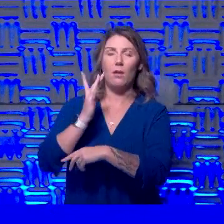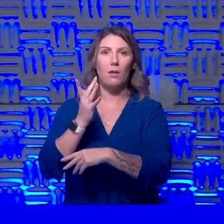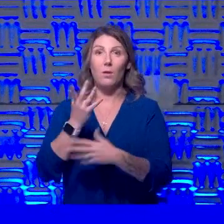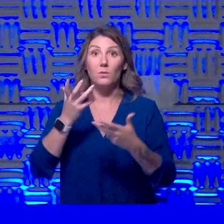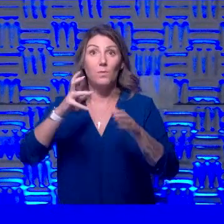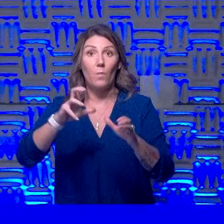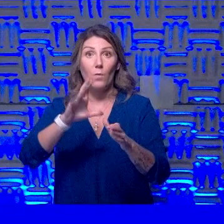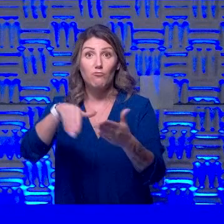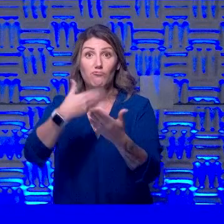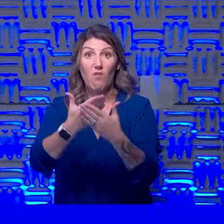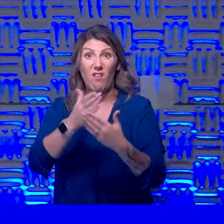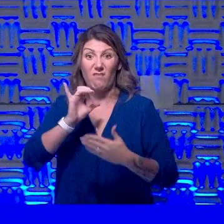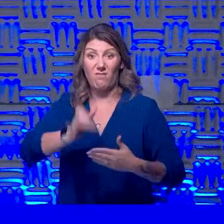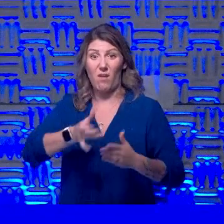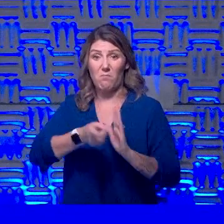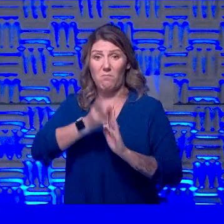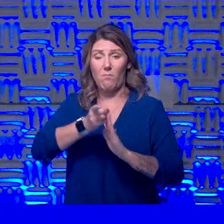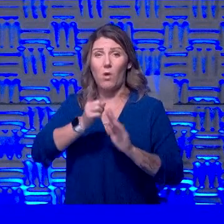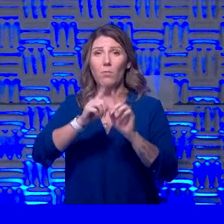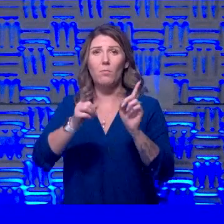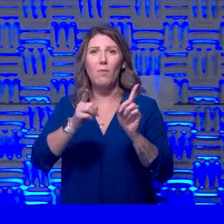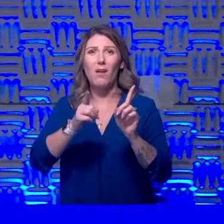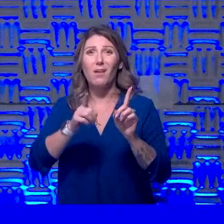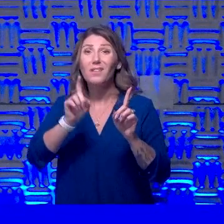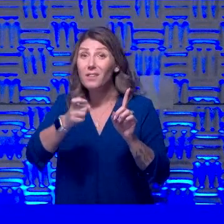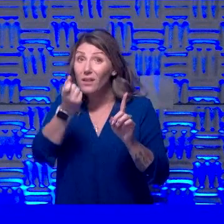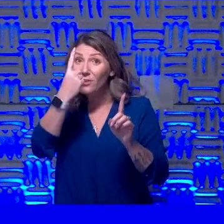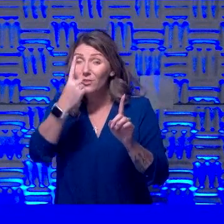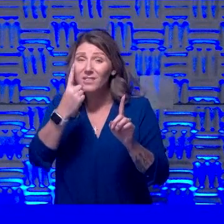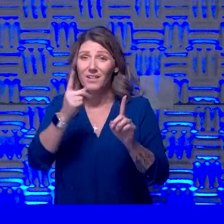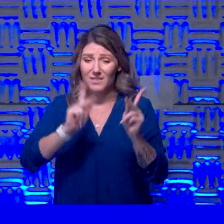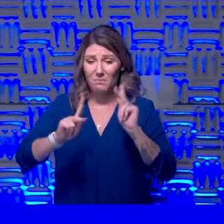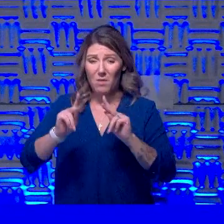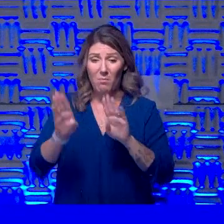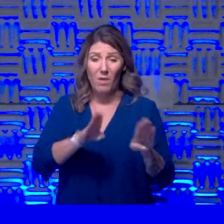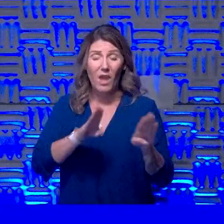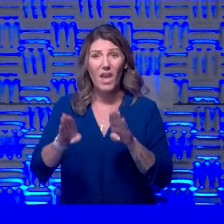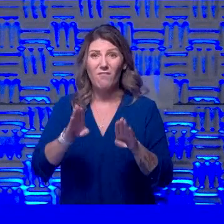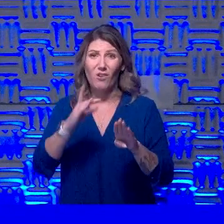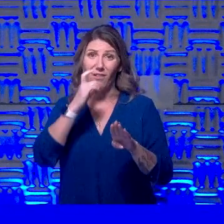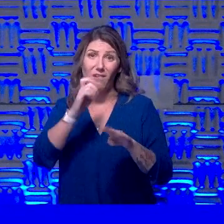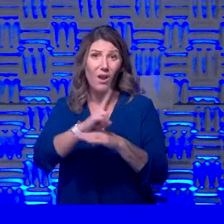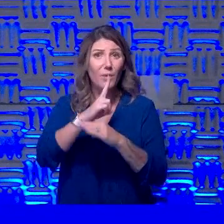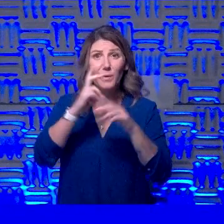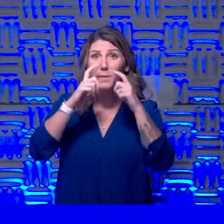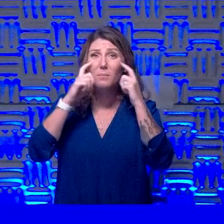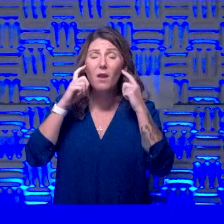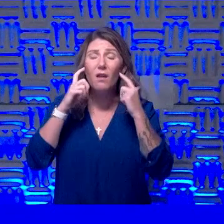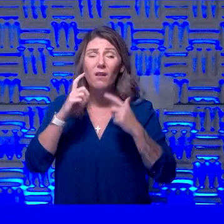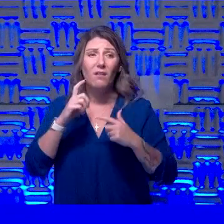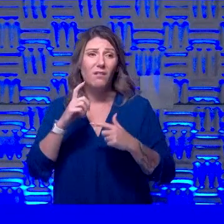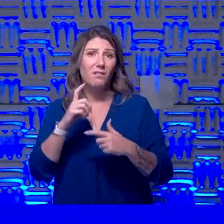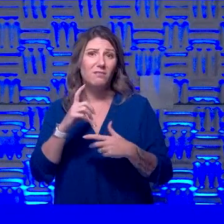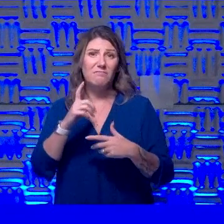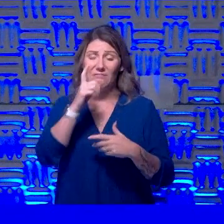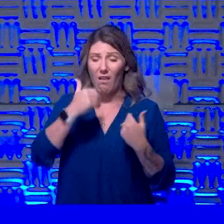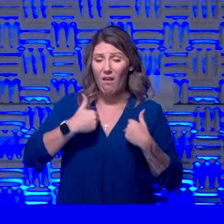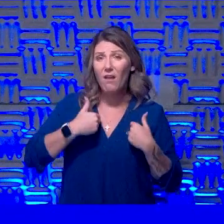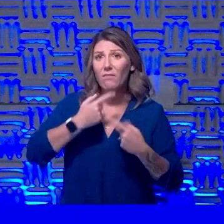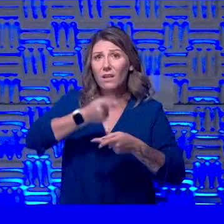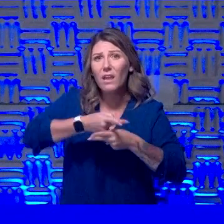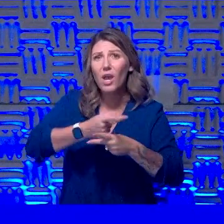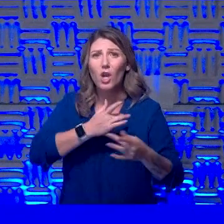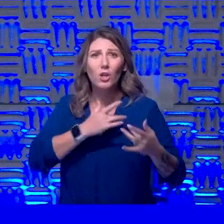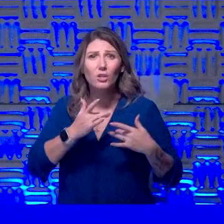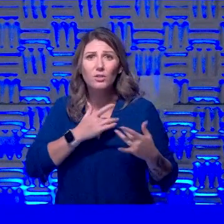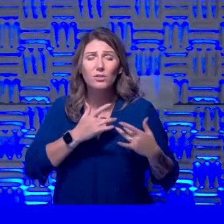point, but we understand right now it's people's behavior, and it's lack of mask wearing, it's lack of care or concern, because